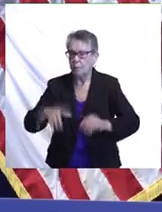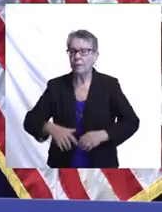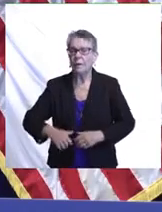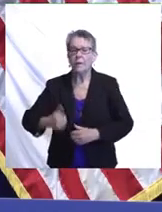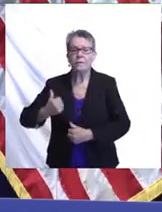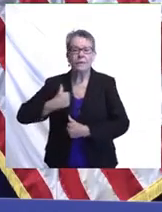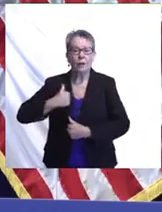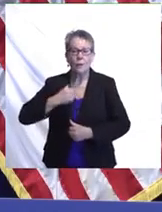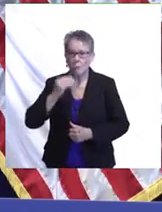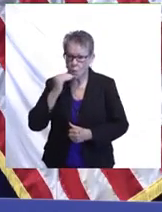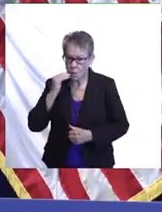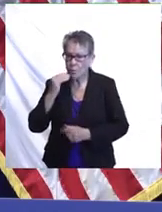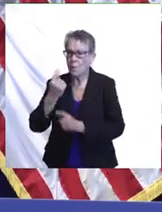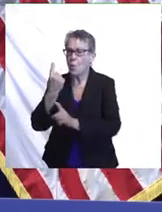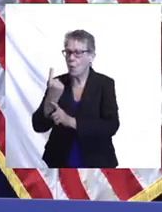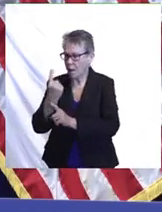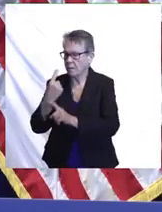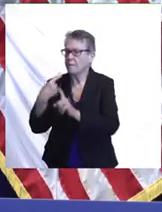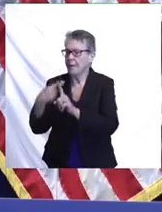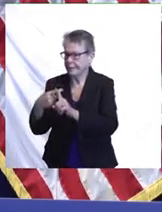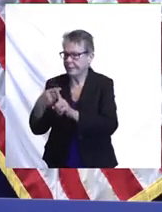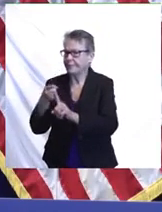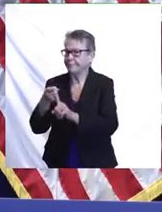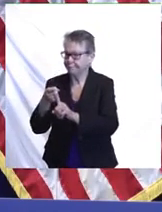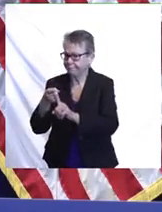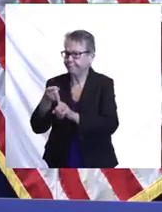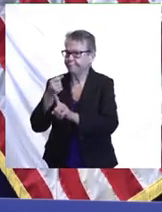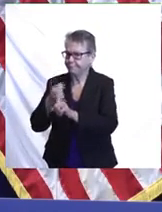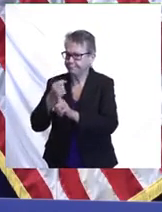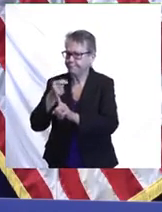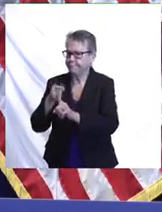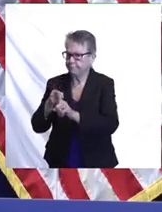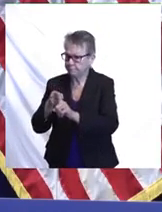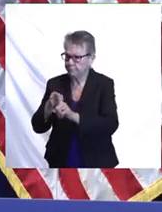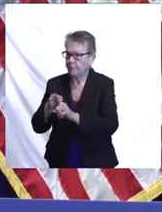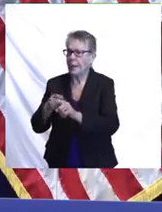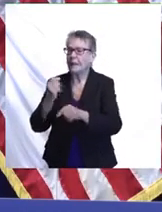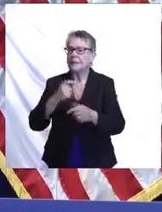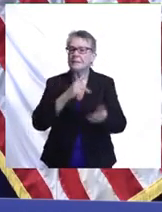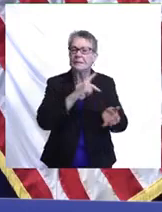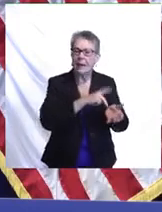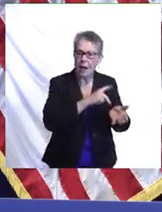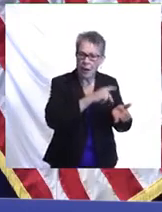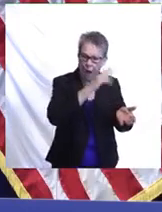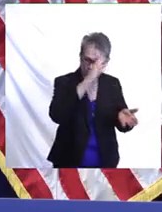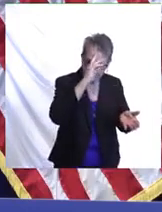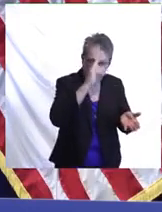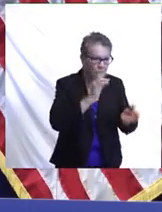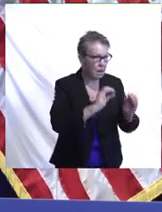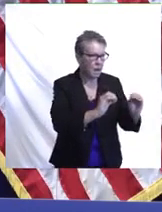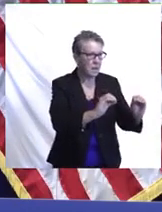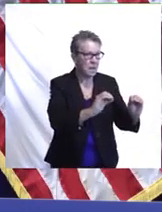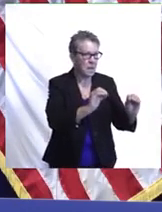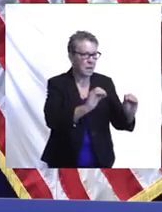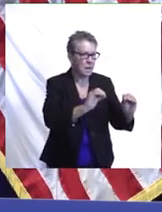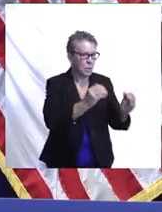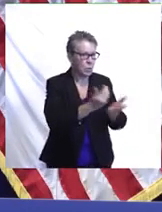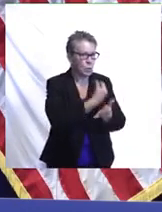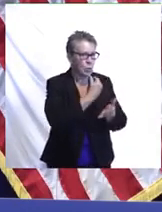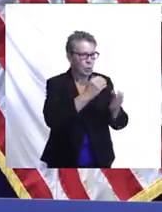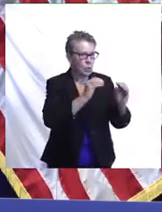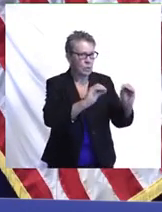Park home, and at the state psychiatric hospitals, there are no new cases among the patients. The